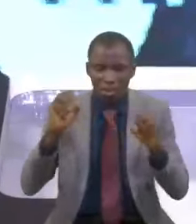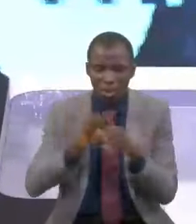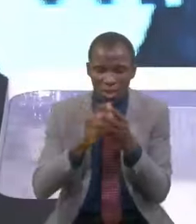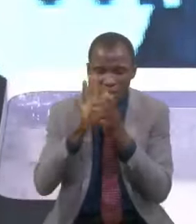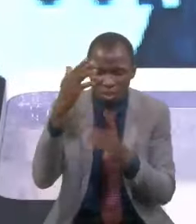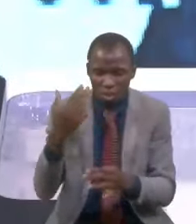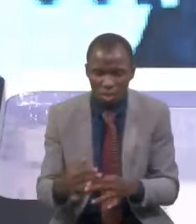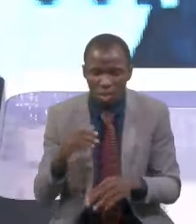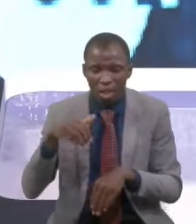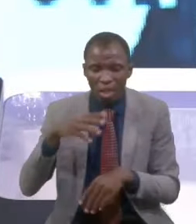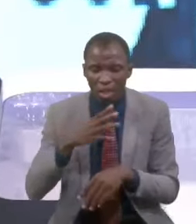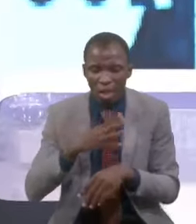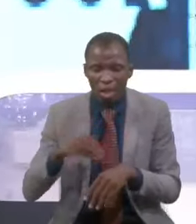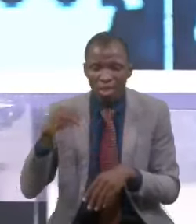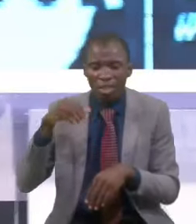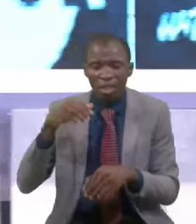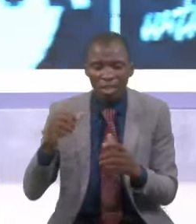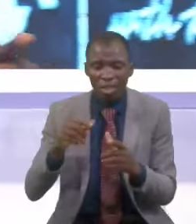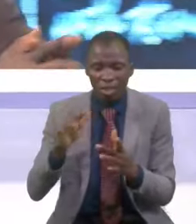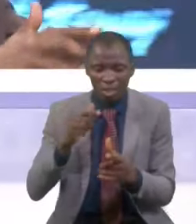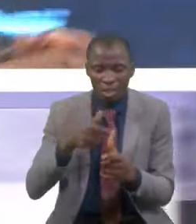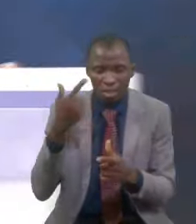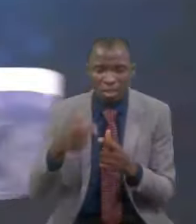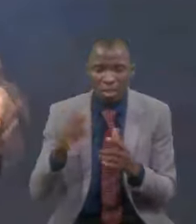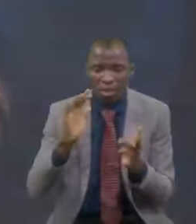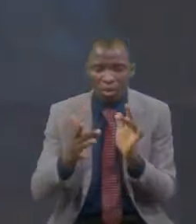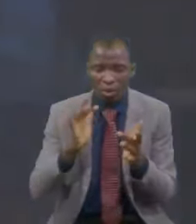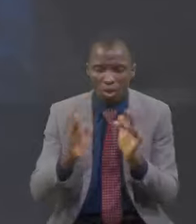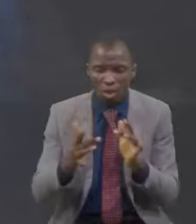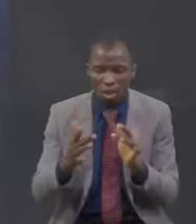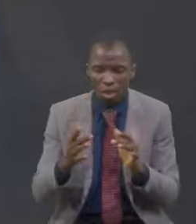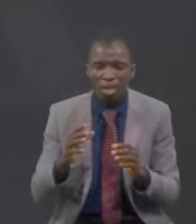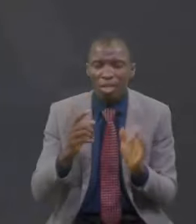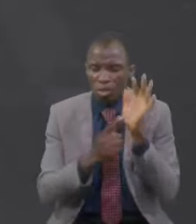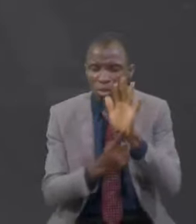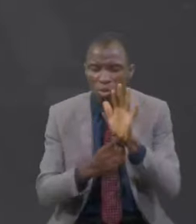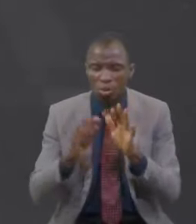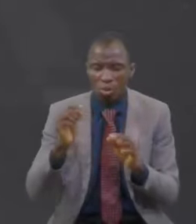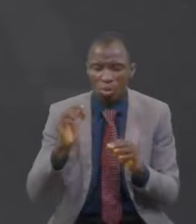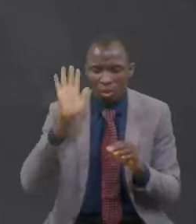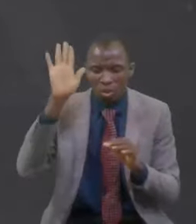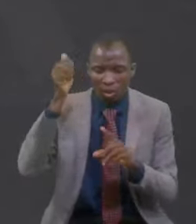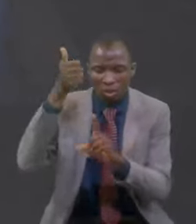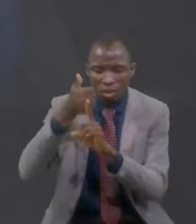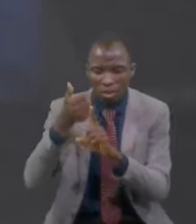then online, everywhere, manifest yourself in